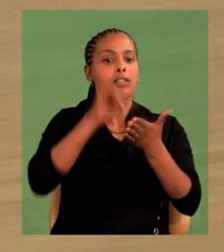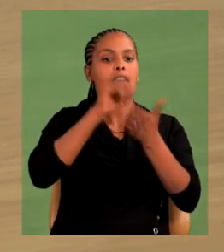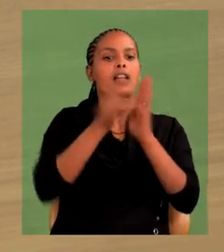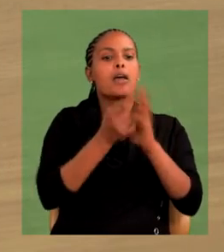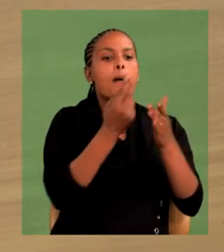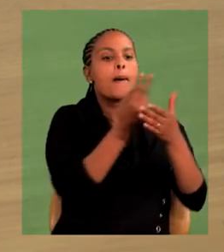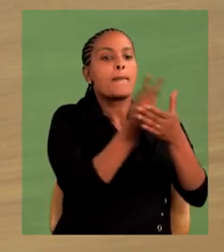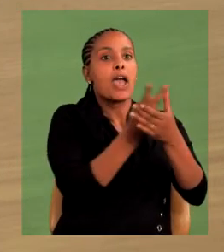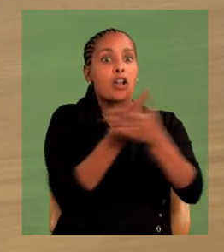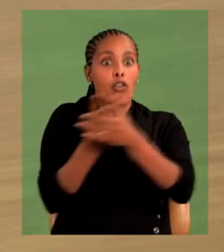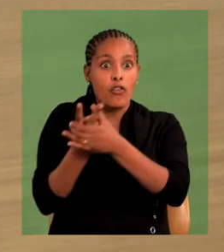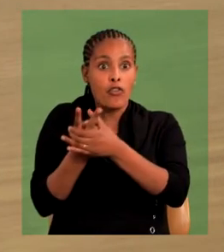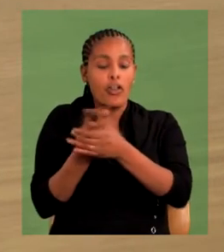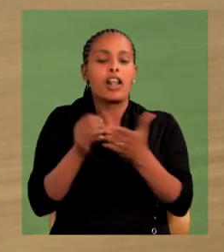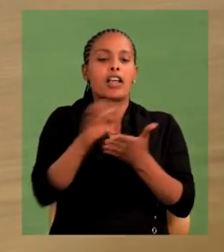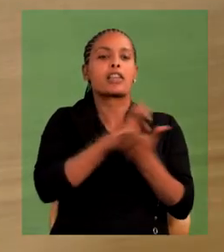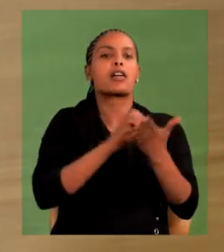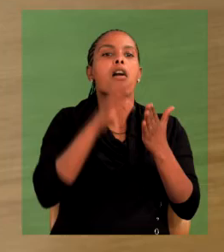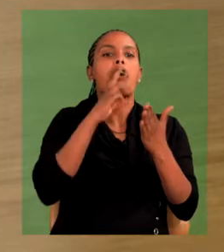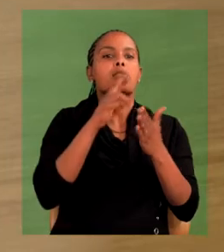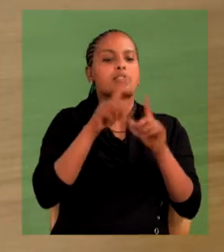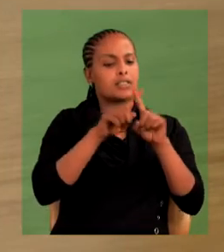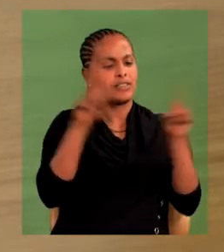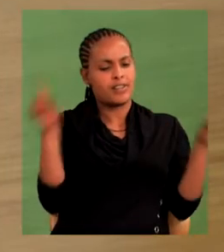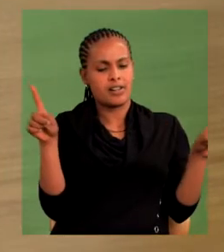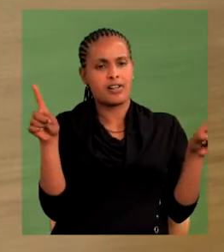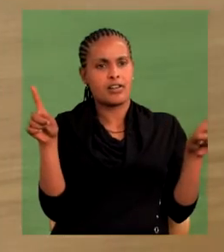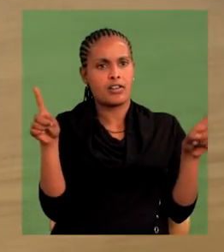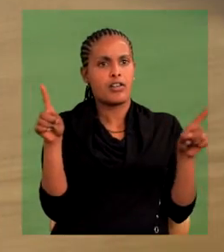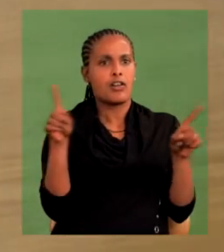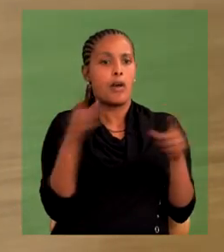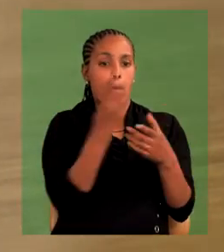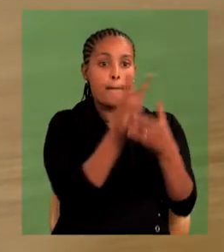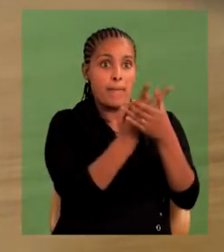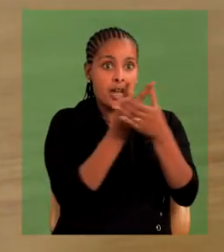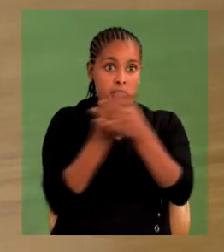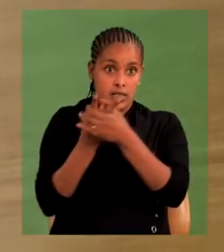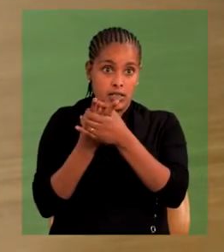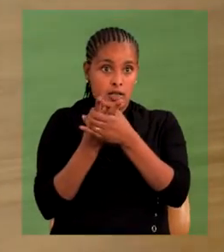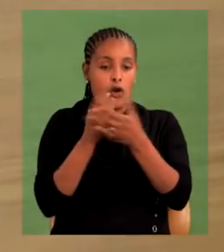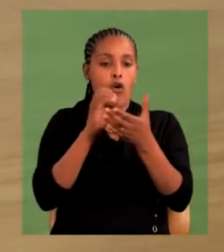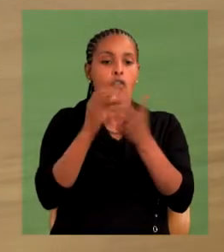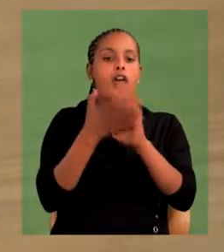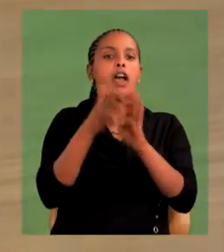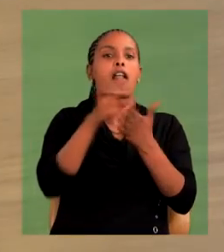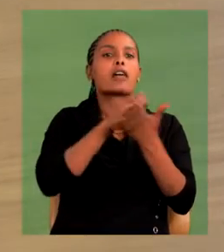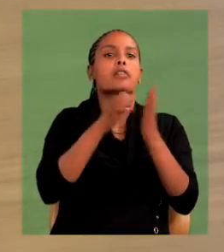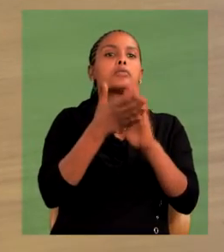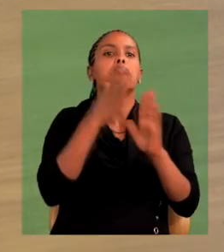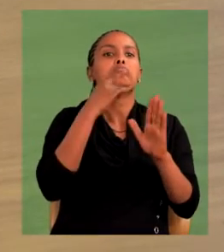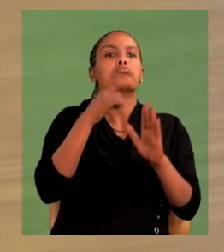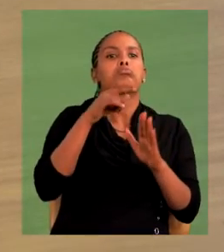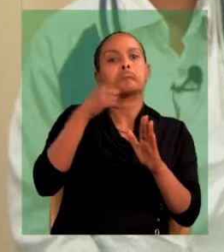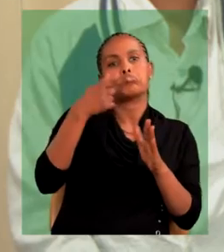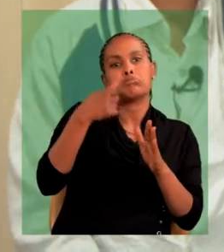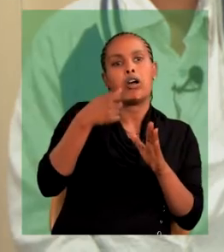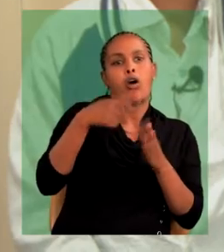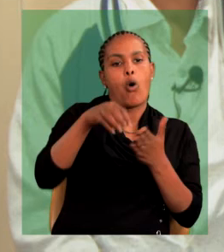that pair of electron are different from the pairs of electrons in the green